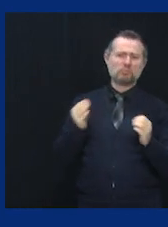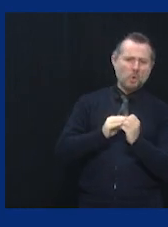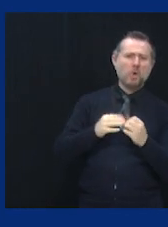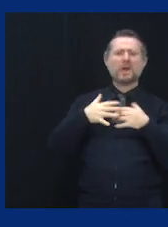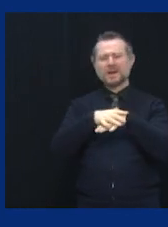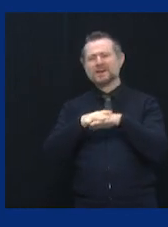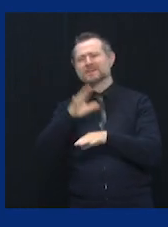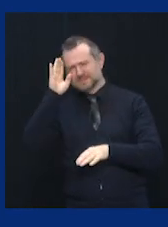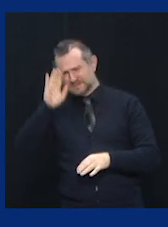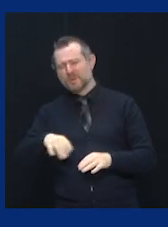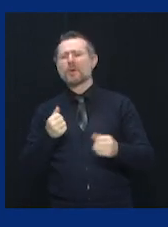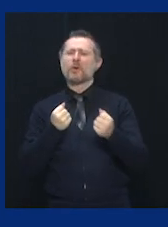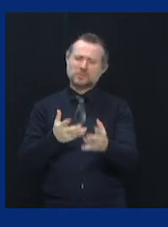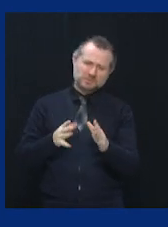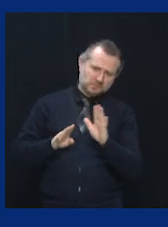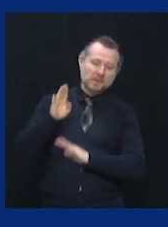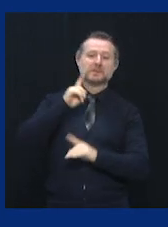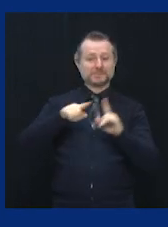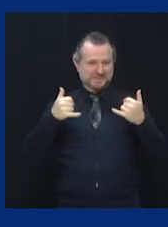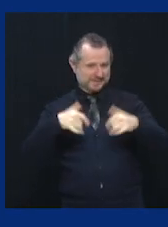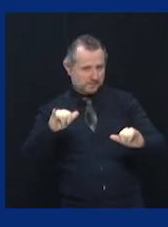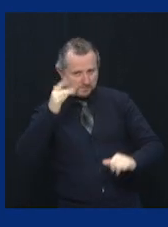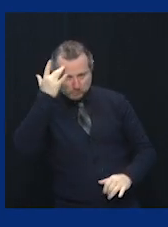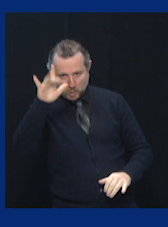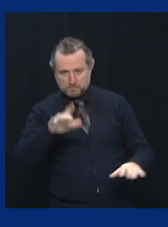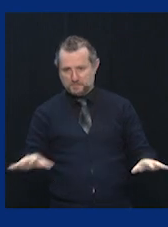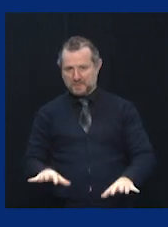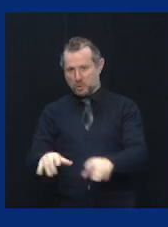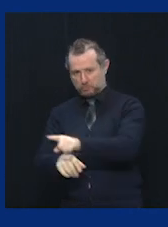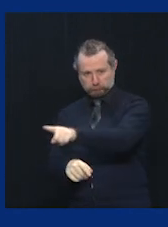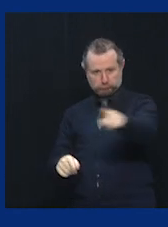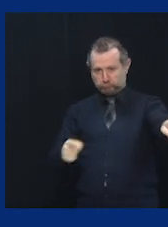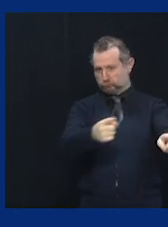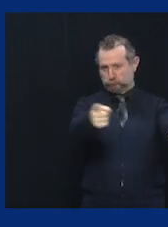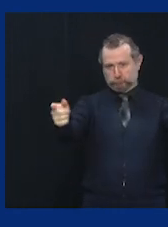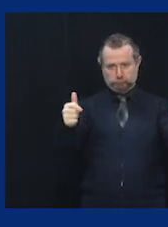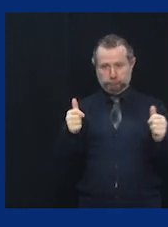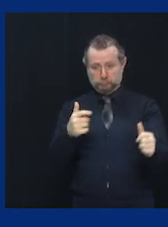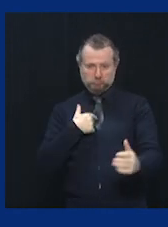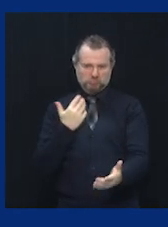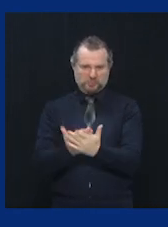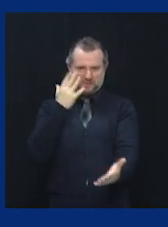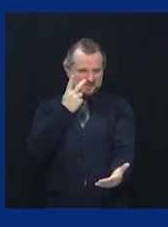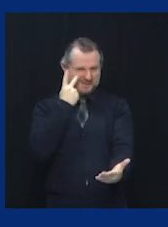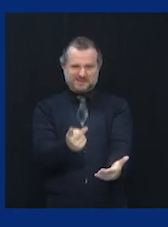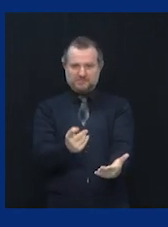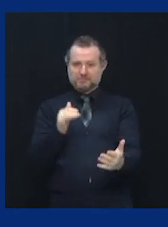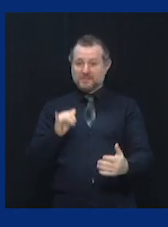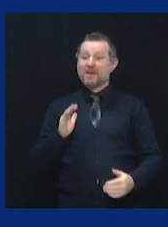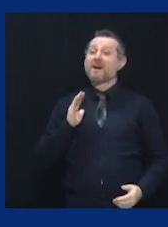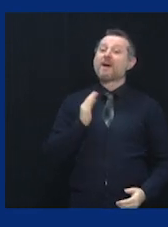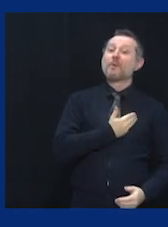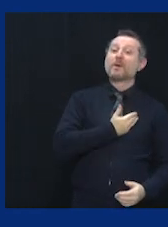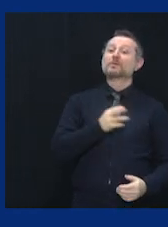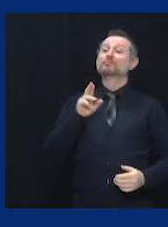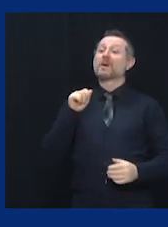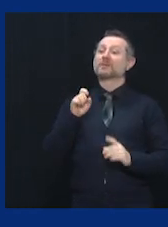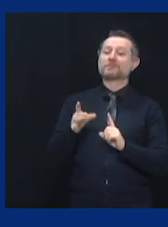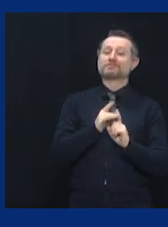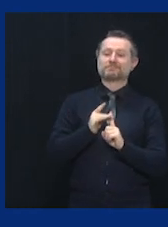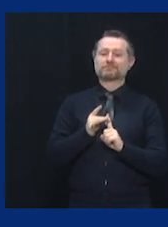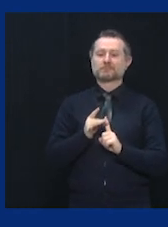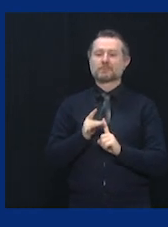were smart about it, and I think that's why you've seen the positivity rate did not go up the way it did in other